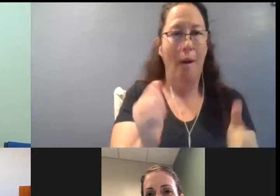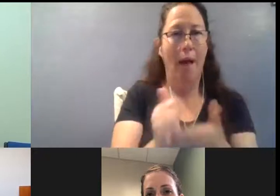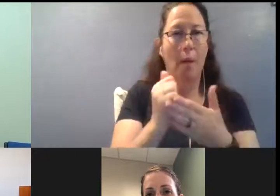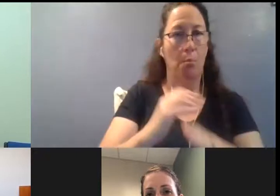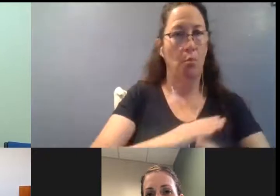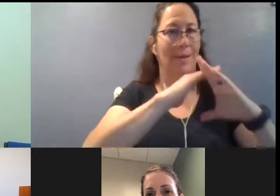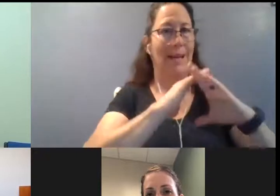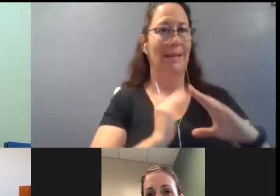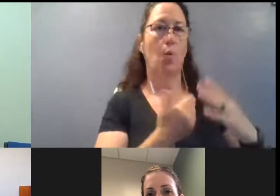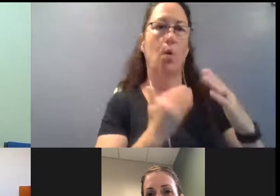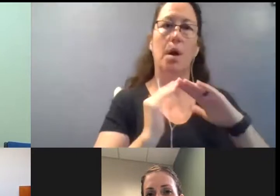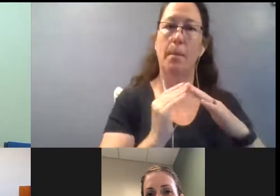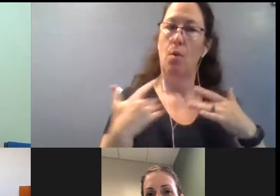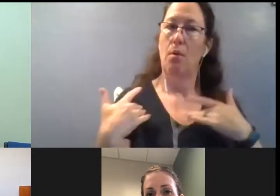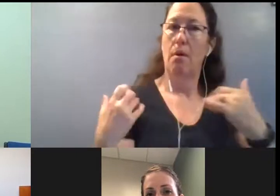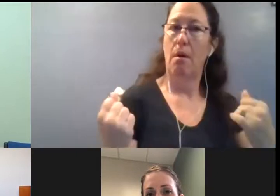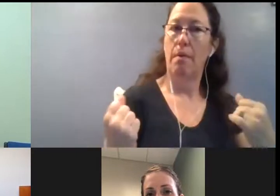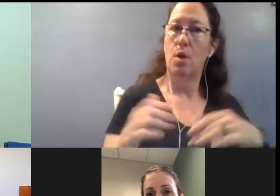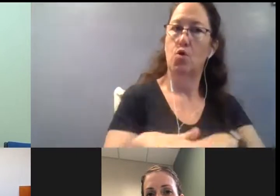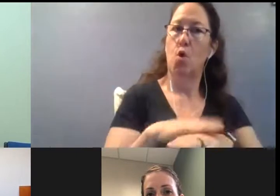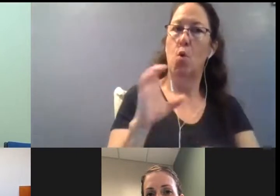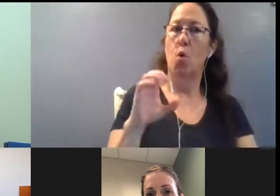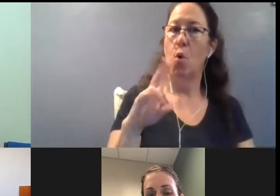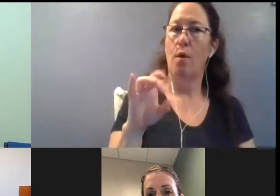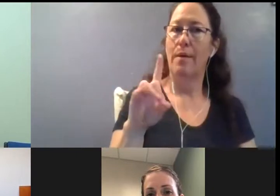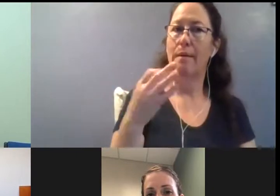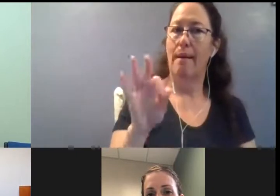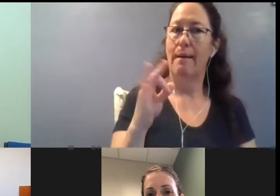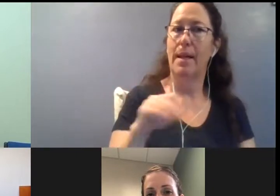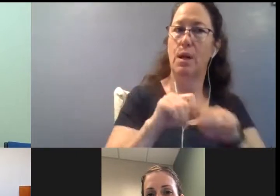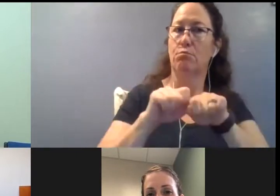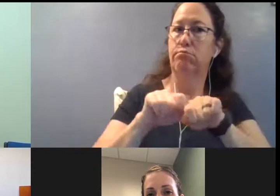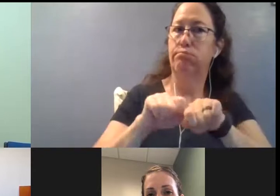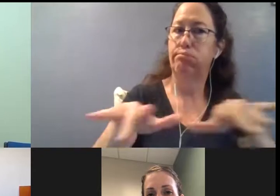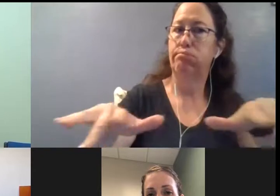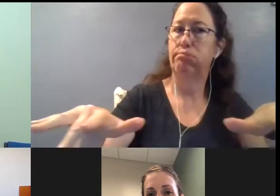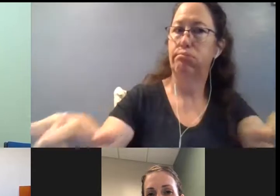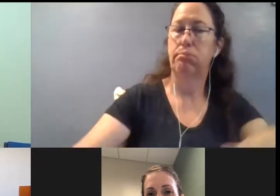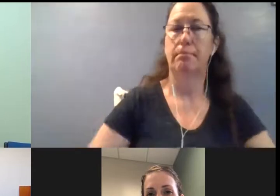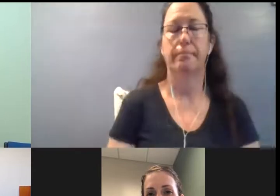health of our community and slow the spread of COVID-19.